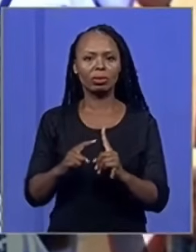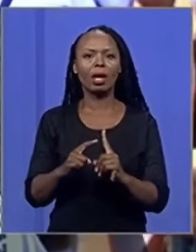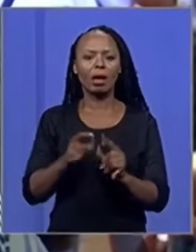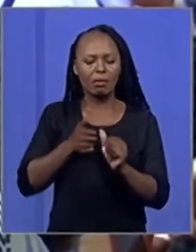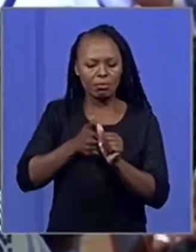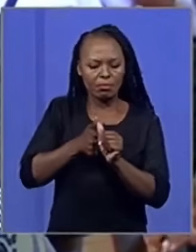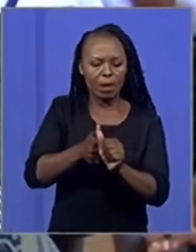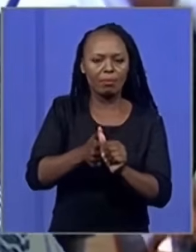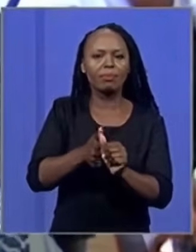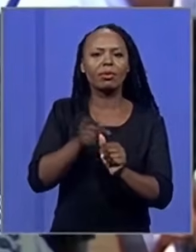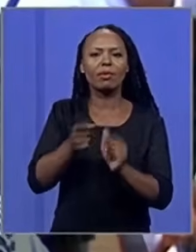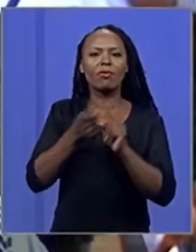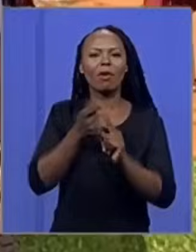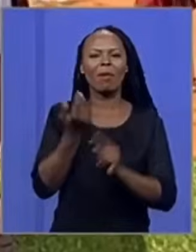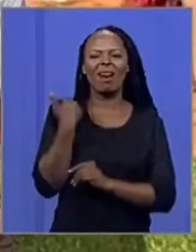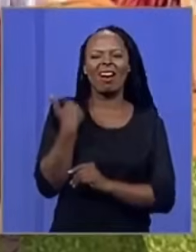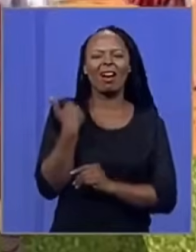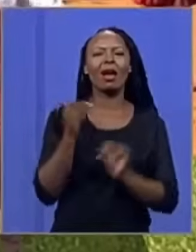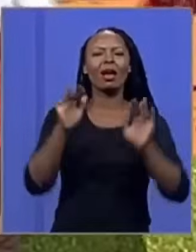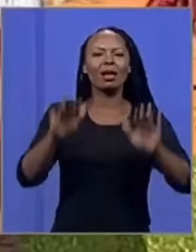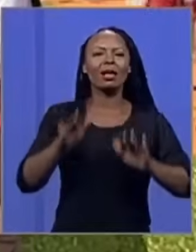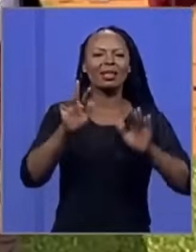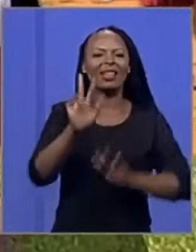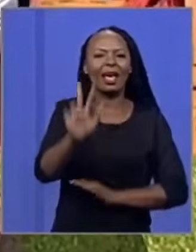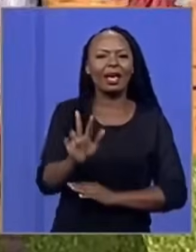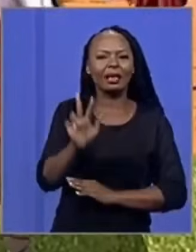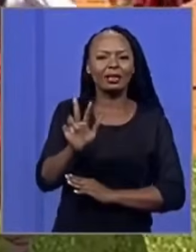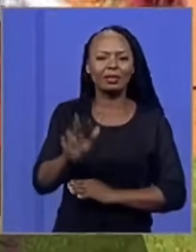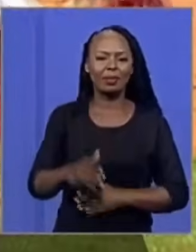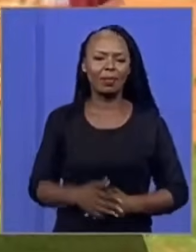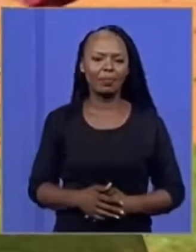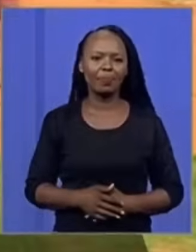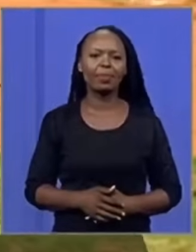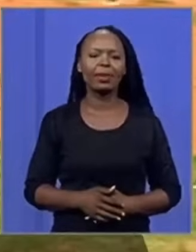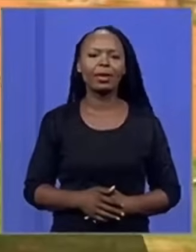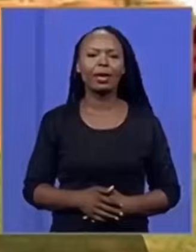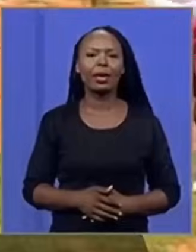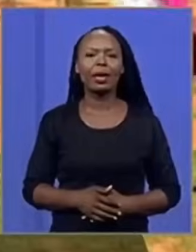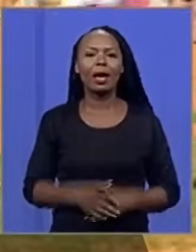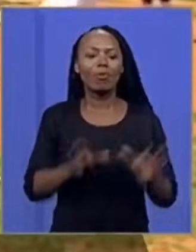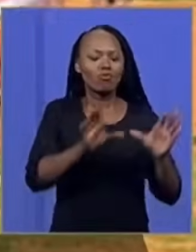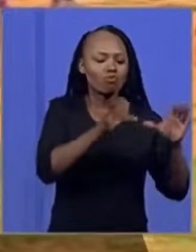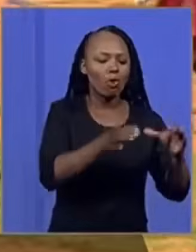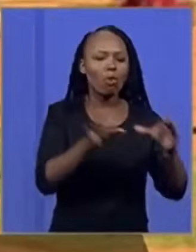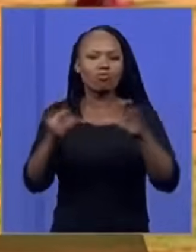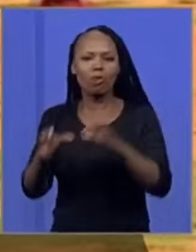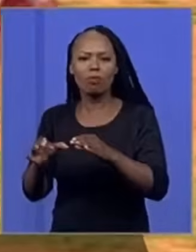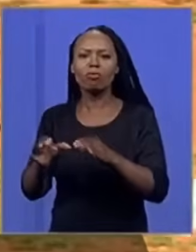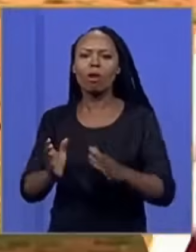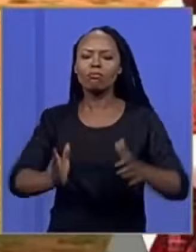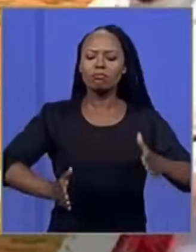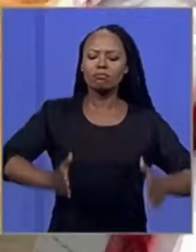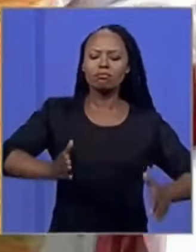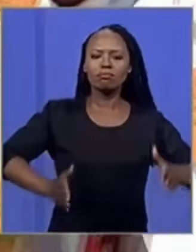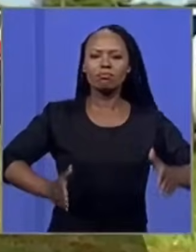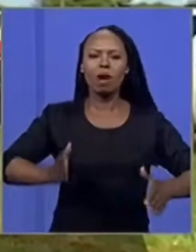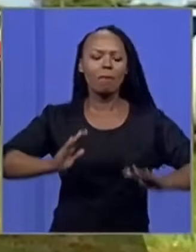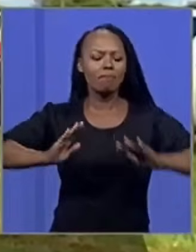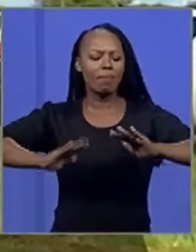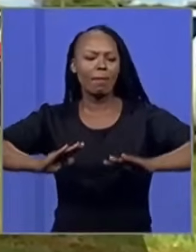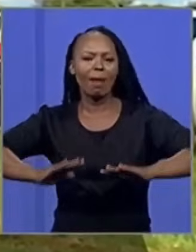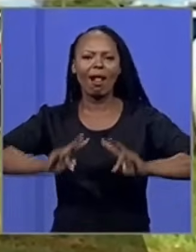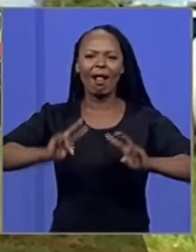re practice from 1918. Morago ga fo ba phadisana fa lepatlelong leno Trupa ke ntho le